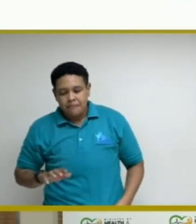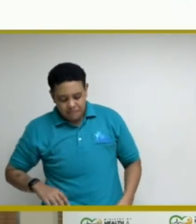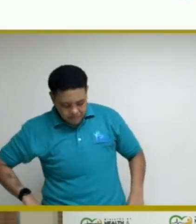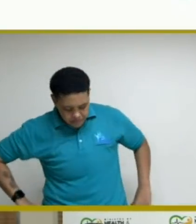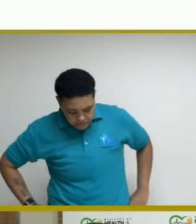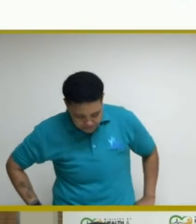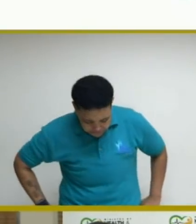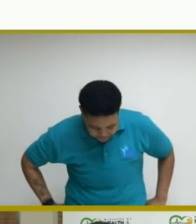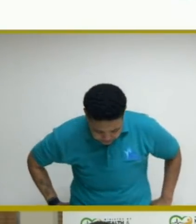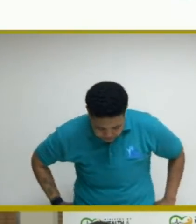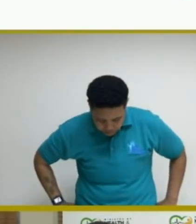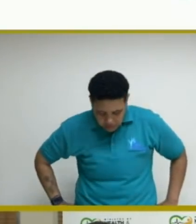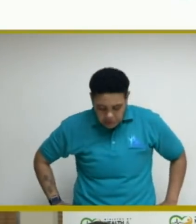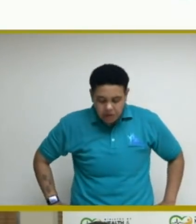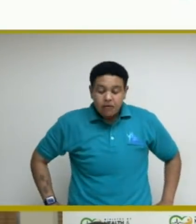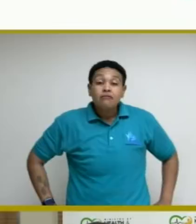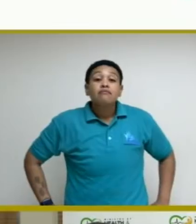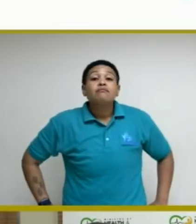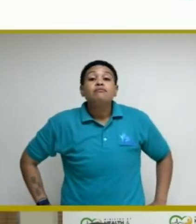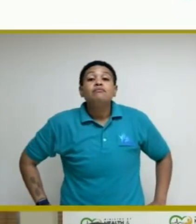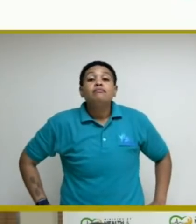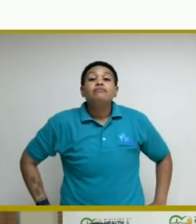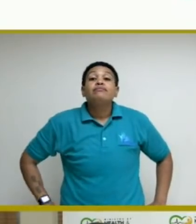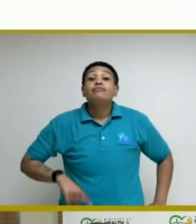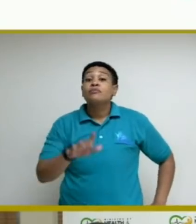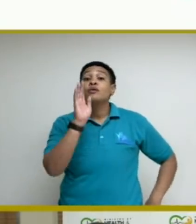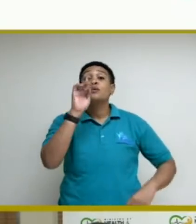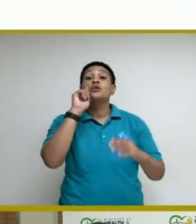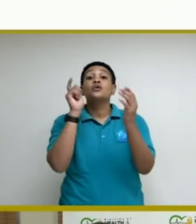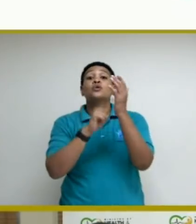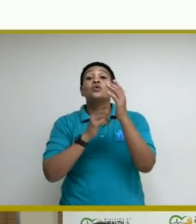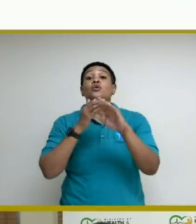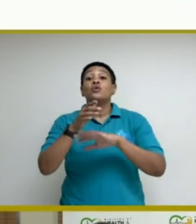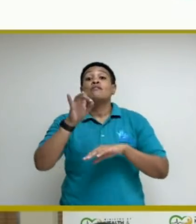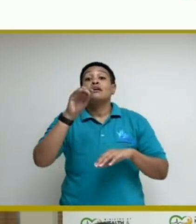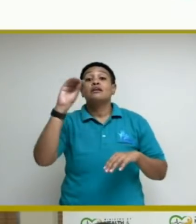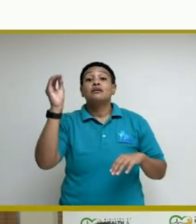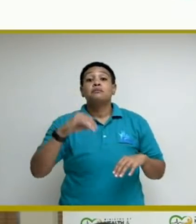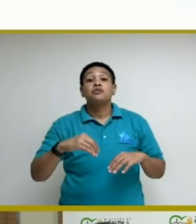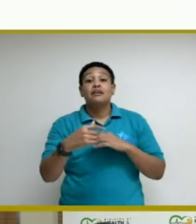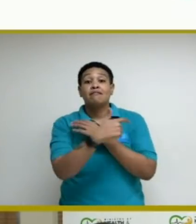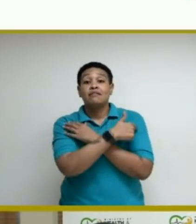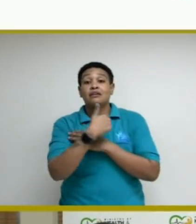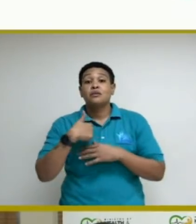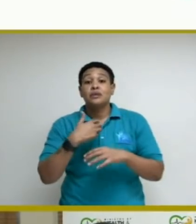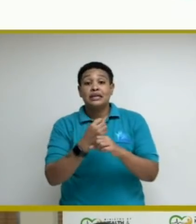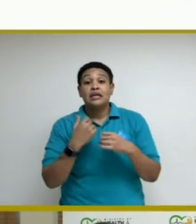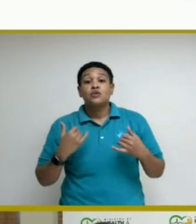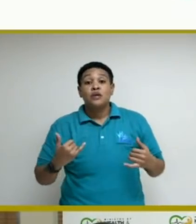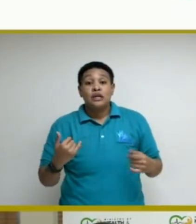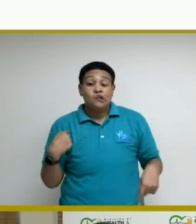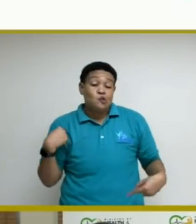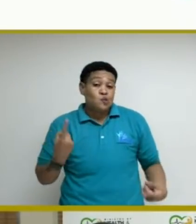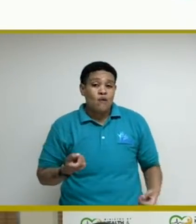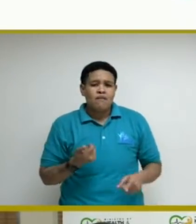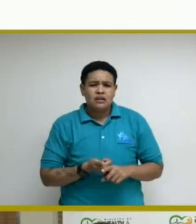However, you will note that over 80% of the vaccines that we have received to date have